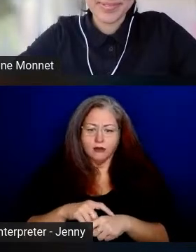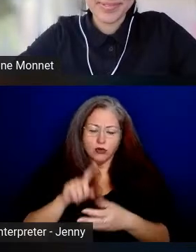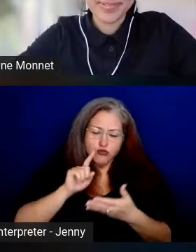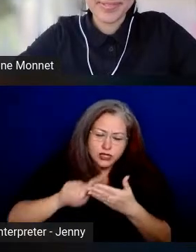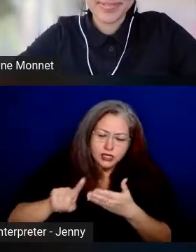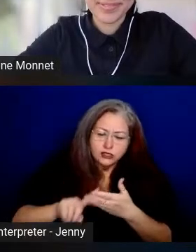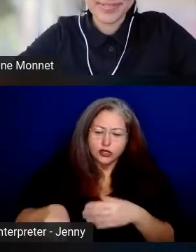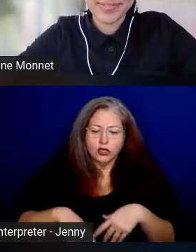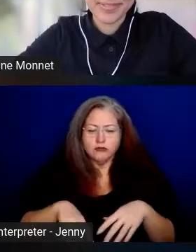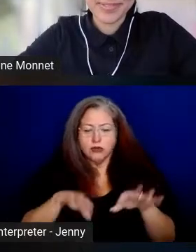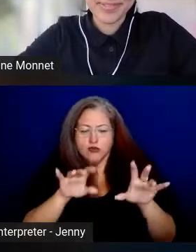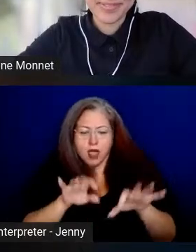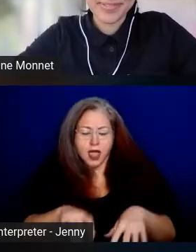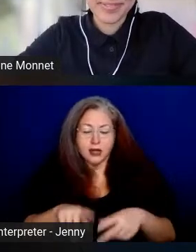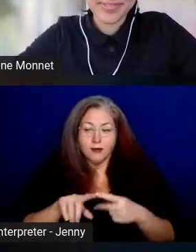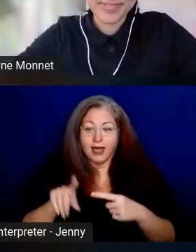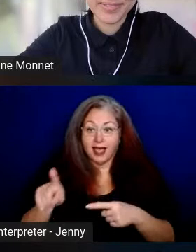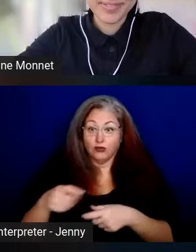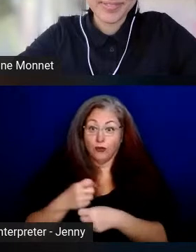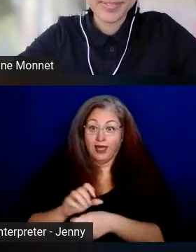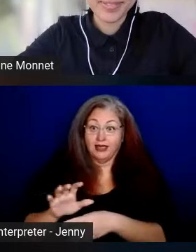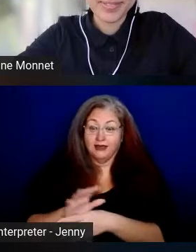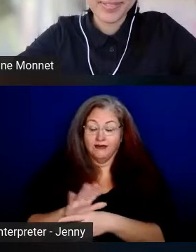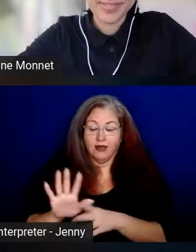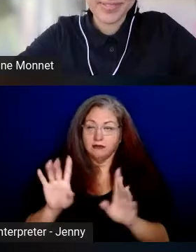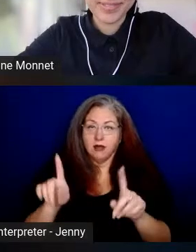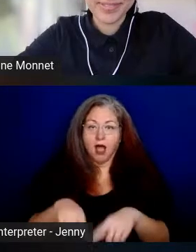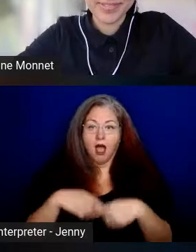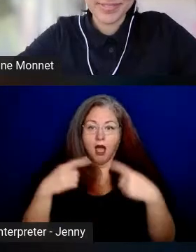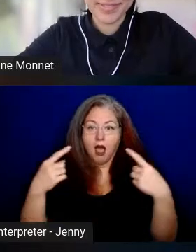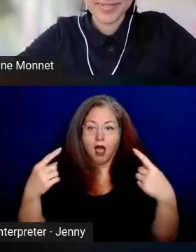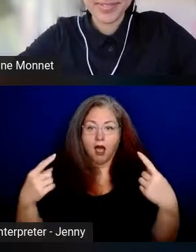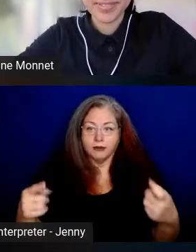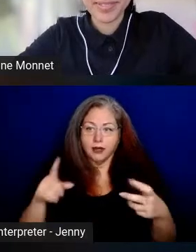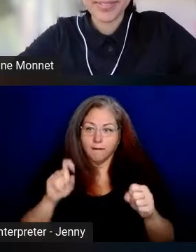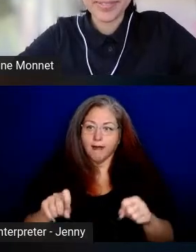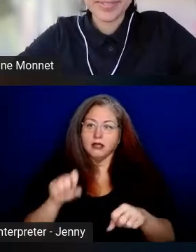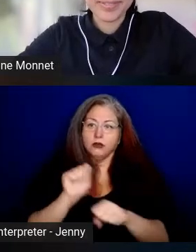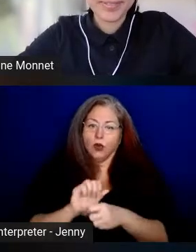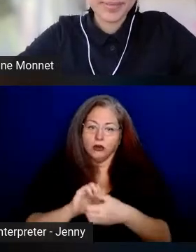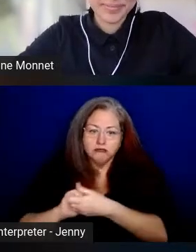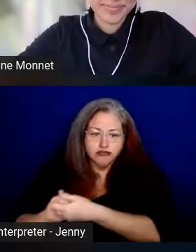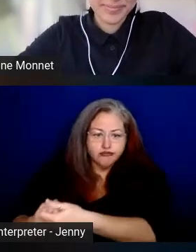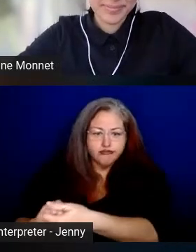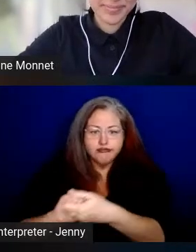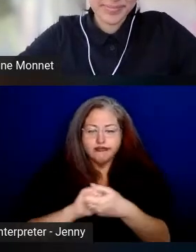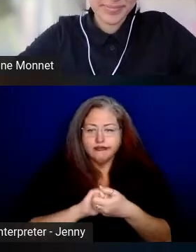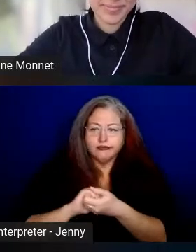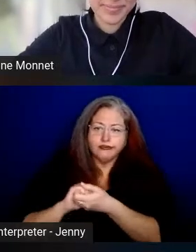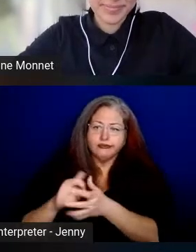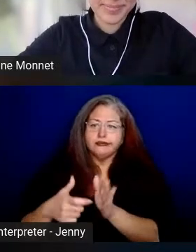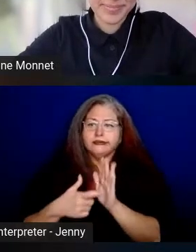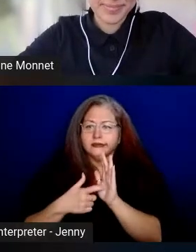And filmmaking is the 100% opposite of that. It's so collaborative. Yes. And